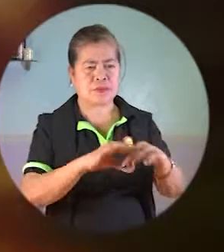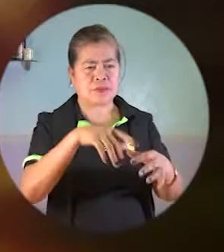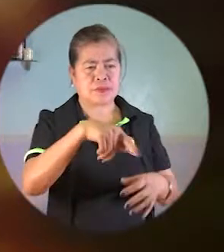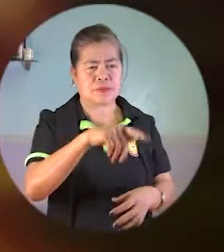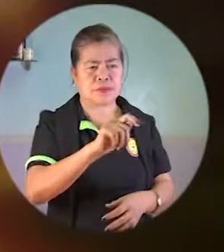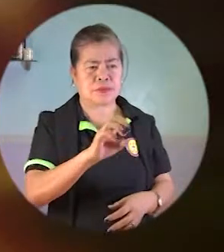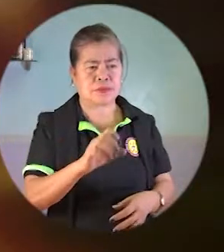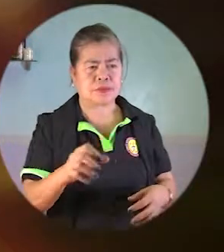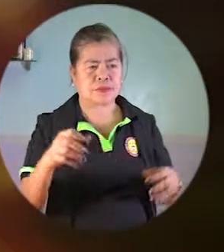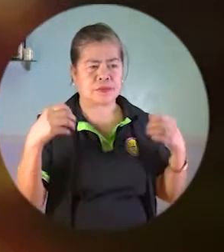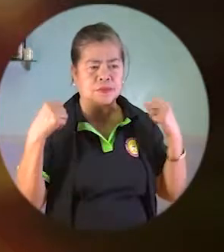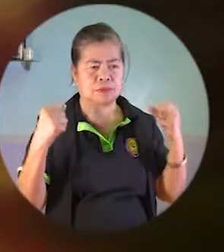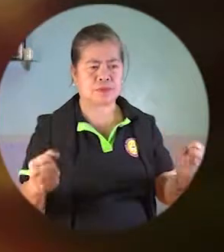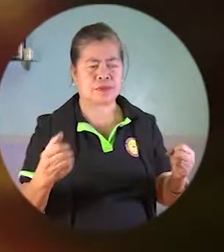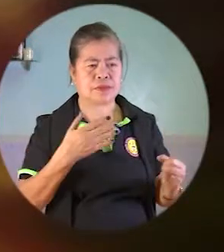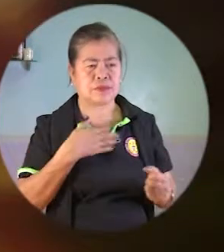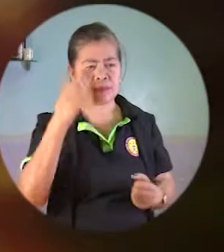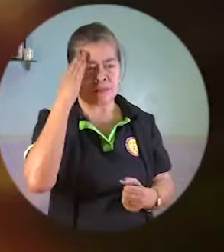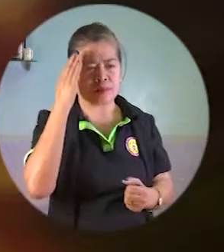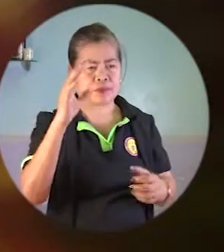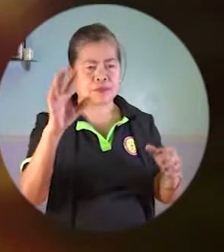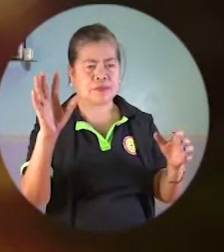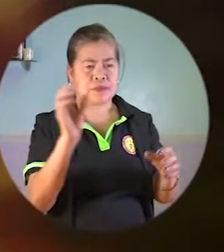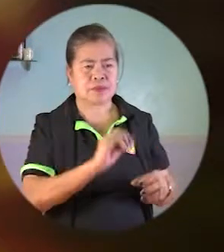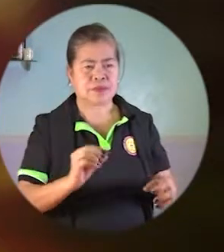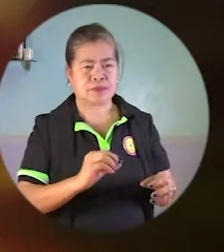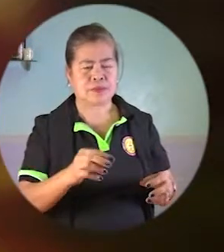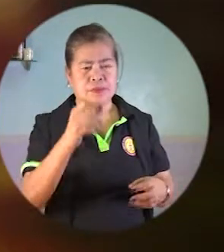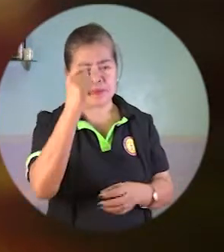Pentecost, heal my mind of lack of reflection.